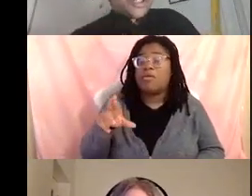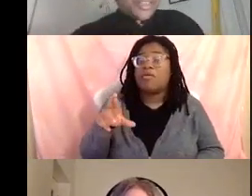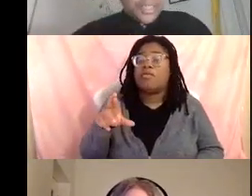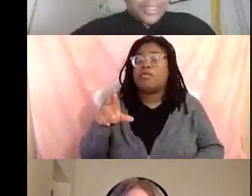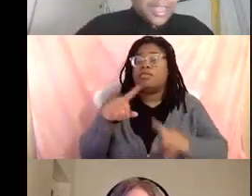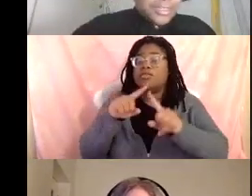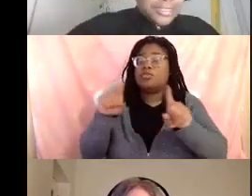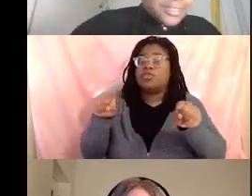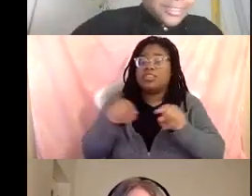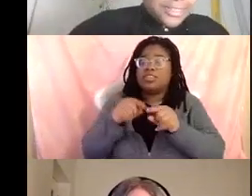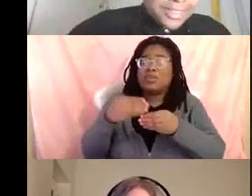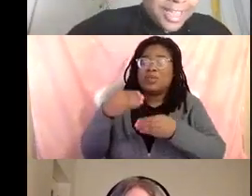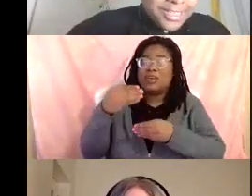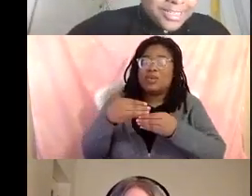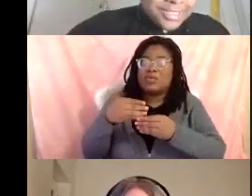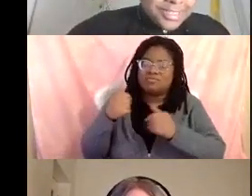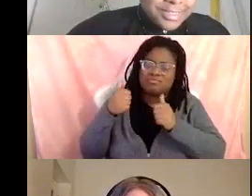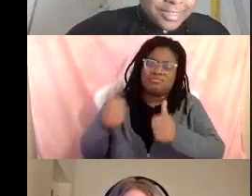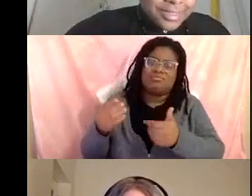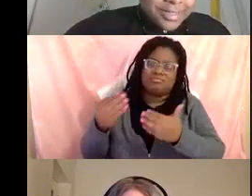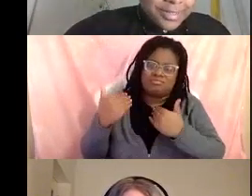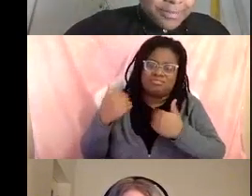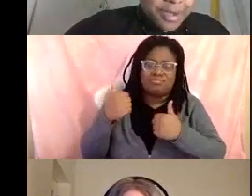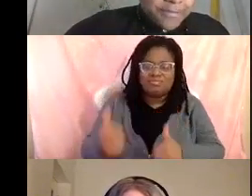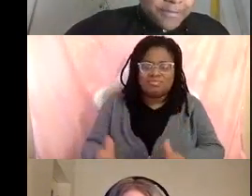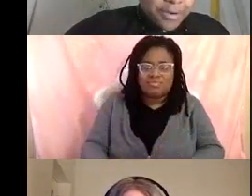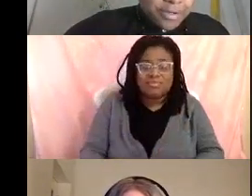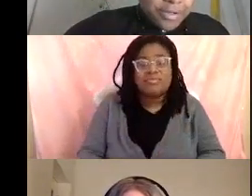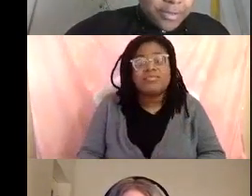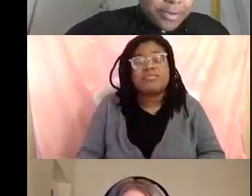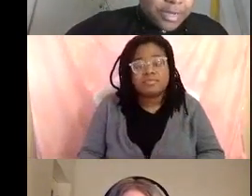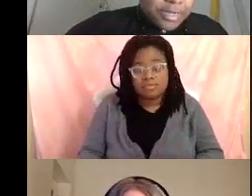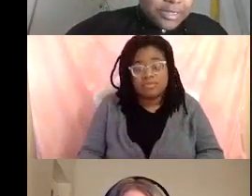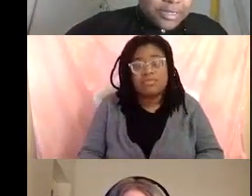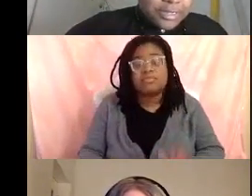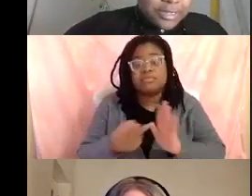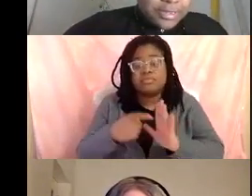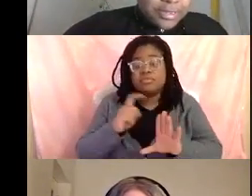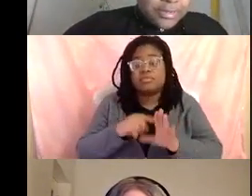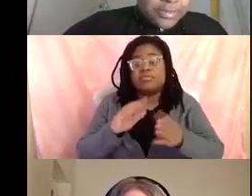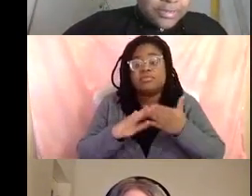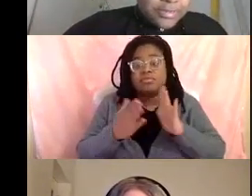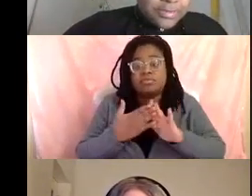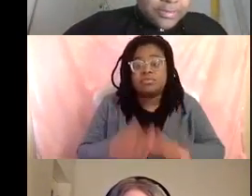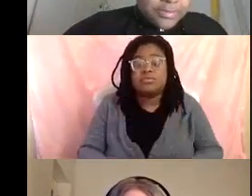on, Charlie. Yes, yes. Metaphorical communities.